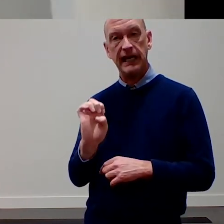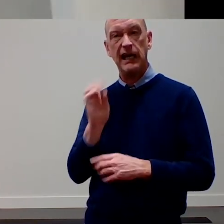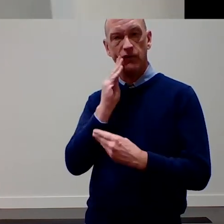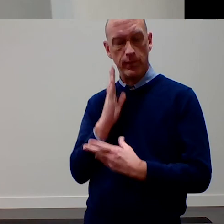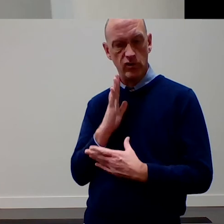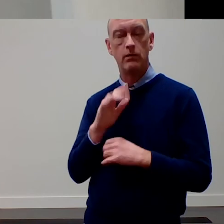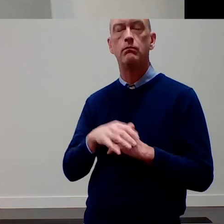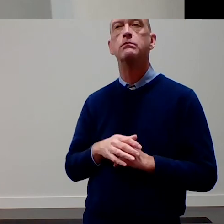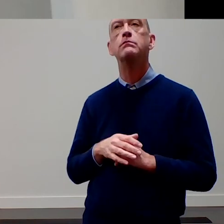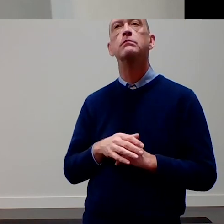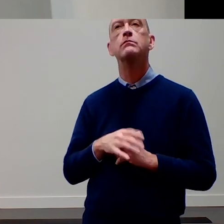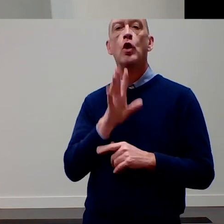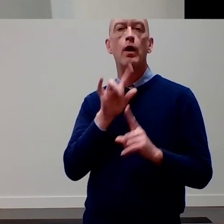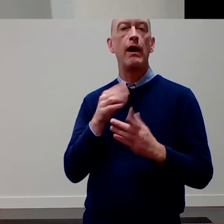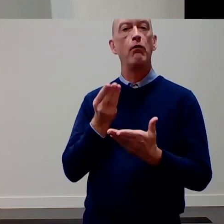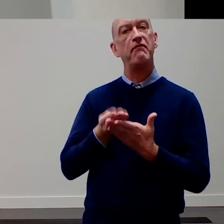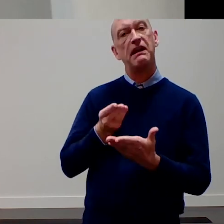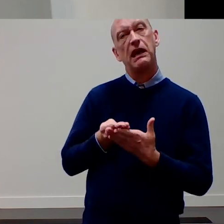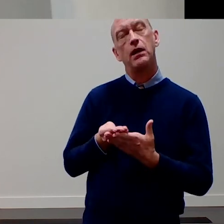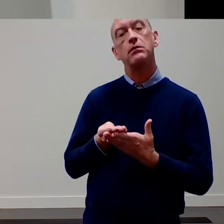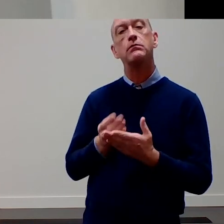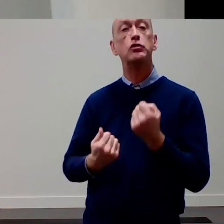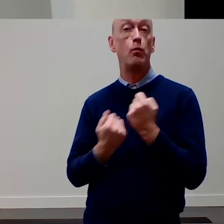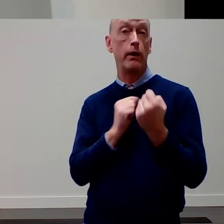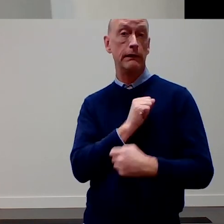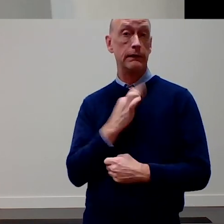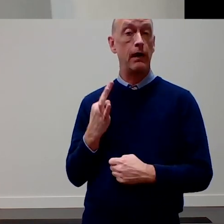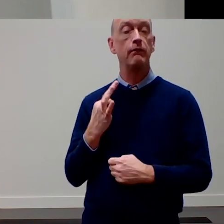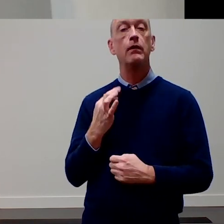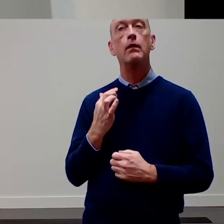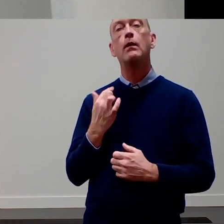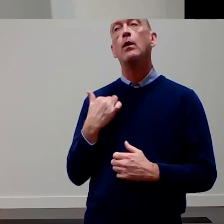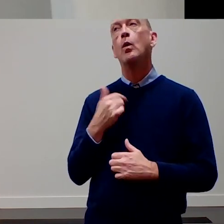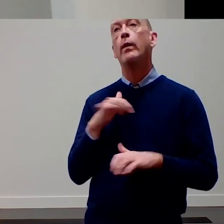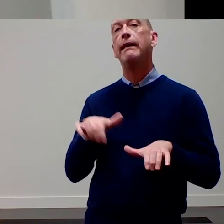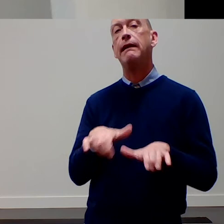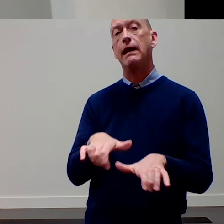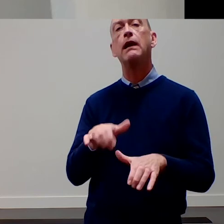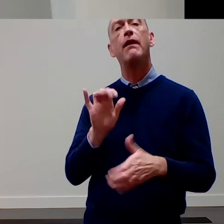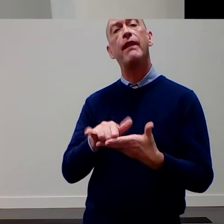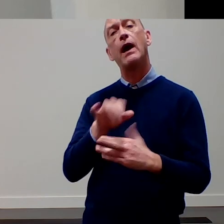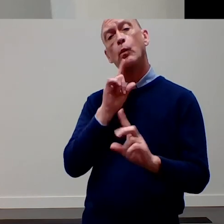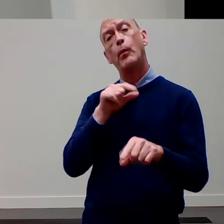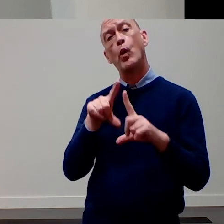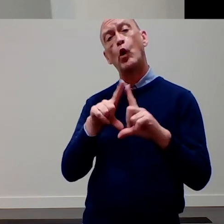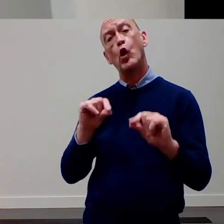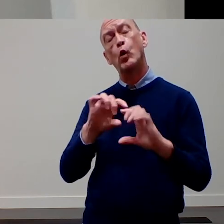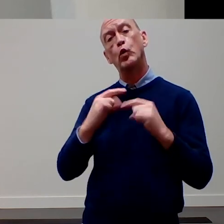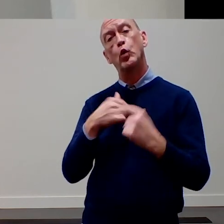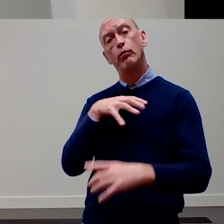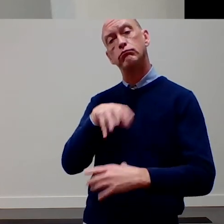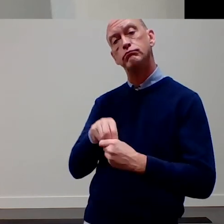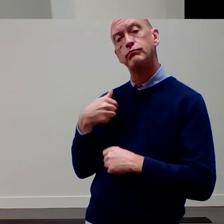clear communication to our teachers and staff that will be affected by these changes as well as our